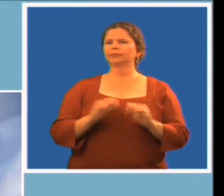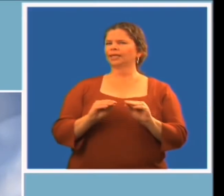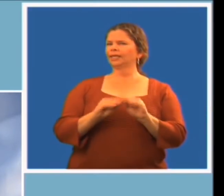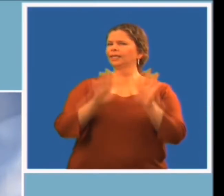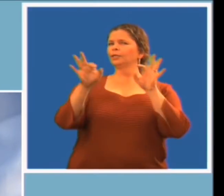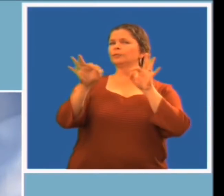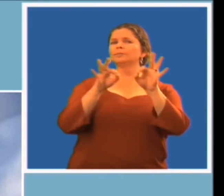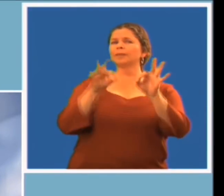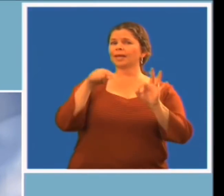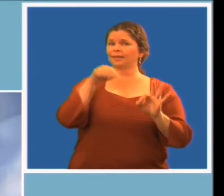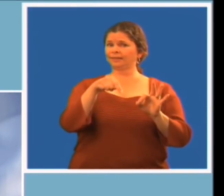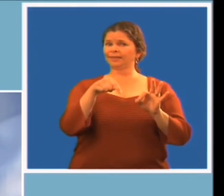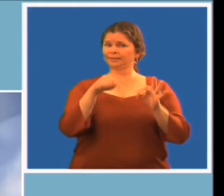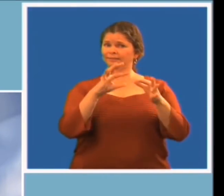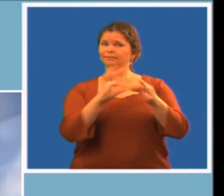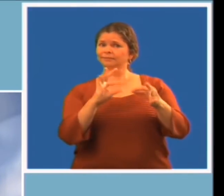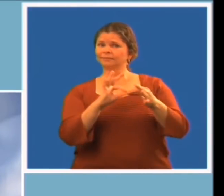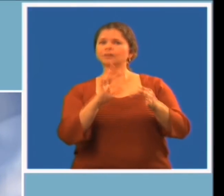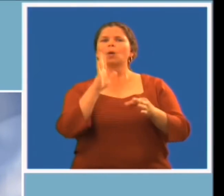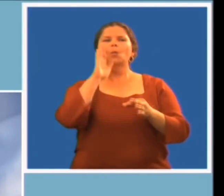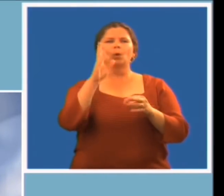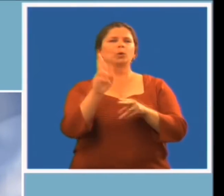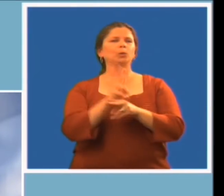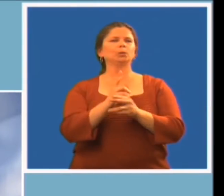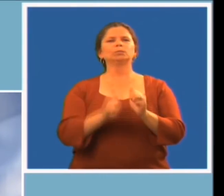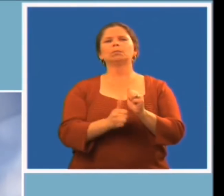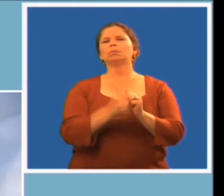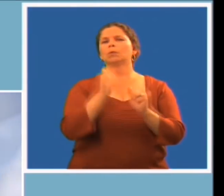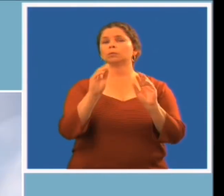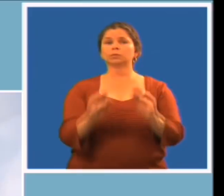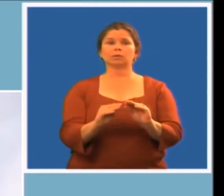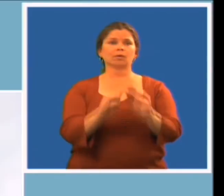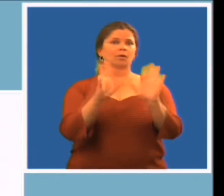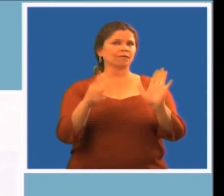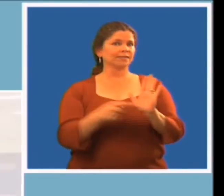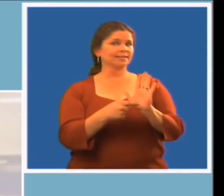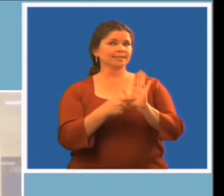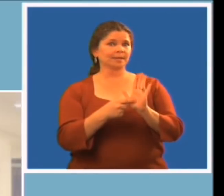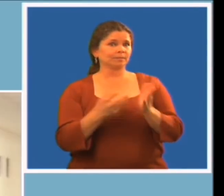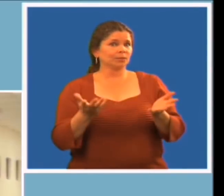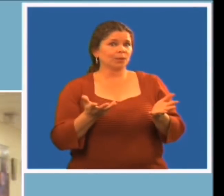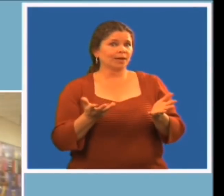To explain this section, I will use the most obvious example, the elevator.